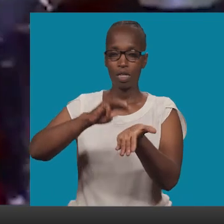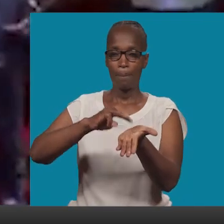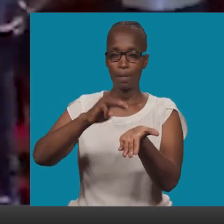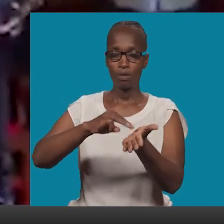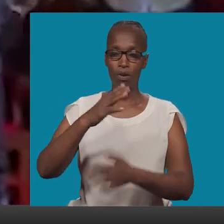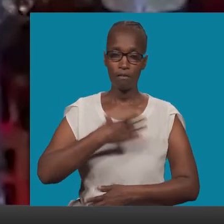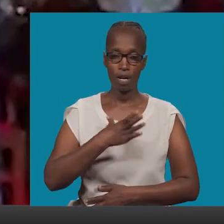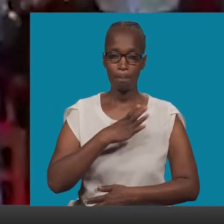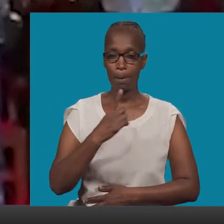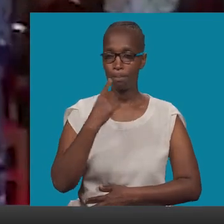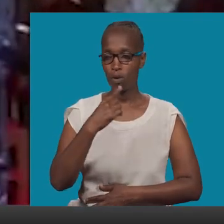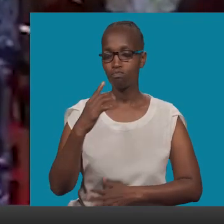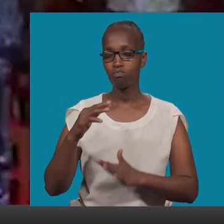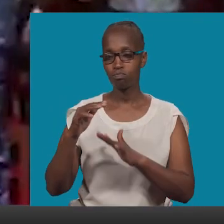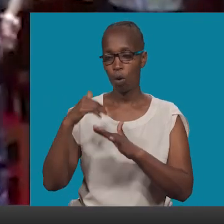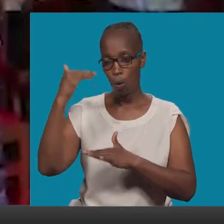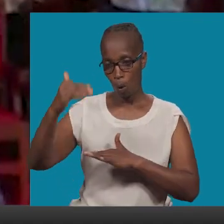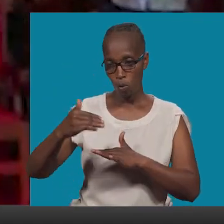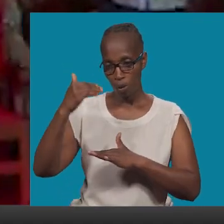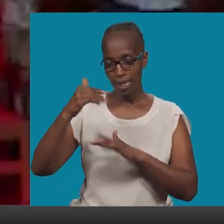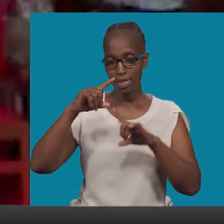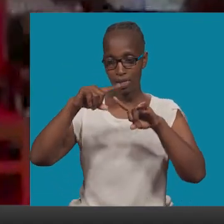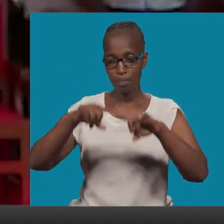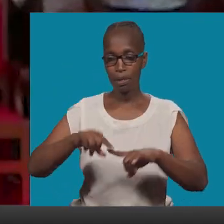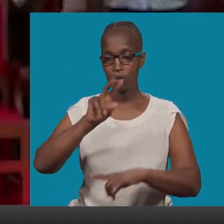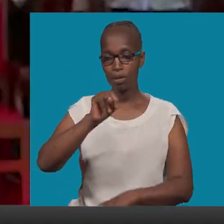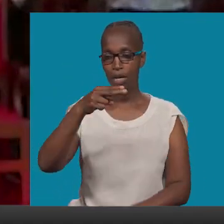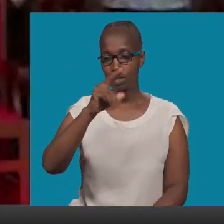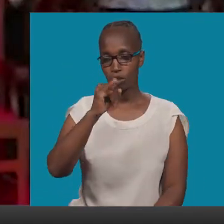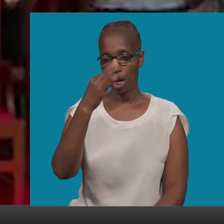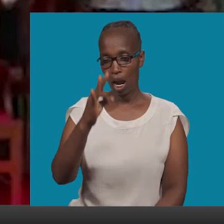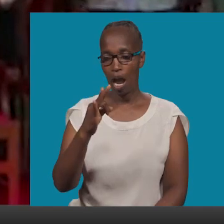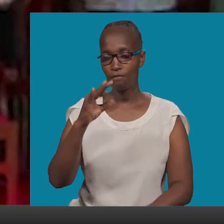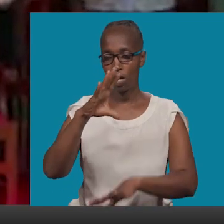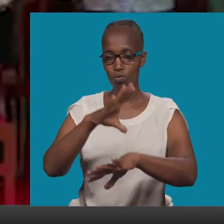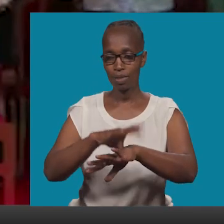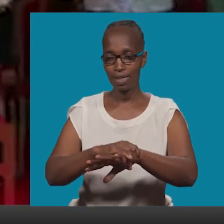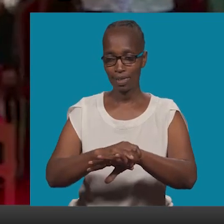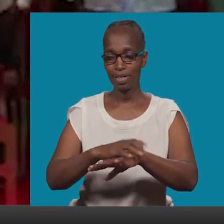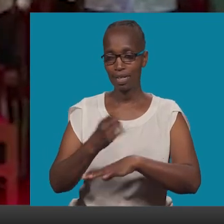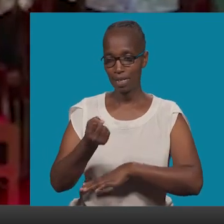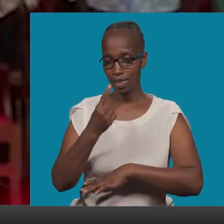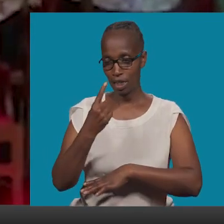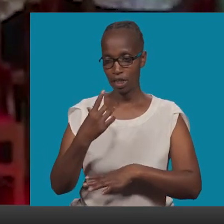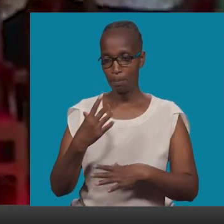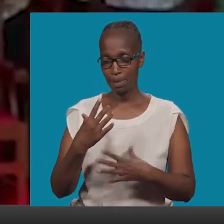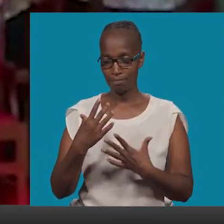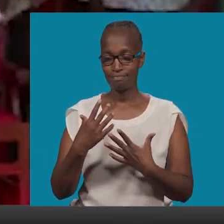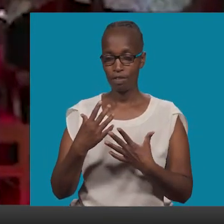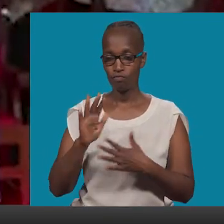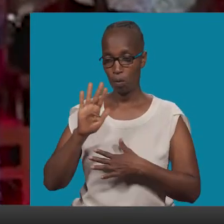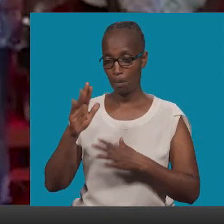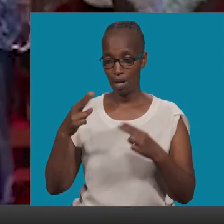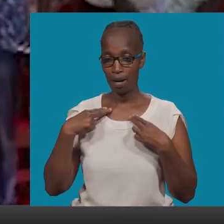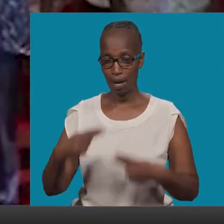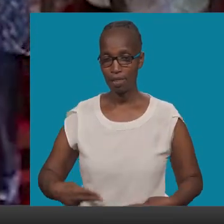Ni afueni kwa mamilioni ya Wakenya wanaotegemea bima ya afya NHIF kupokea matibabu baada ya